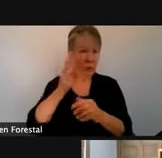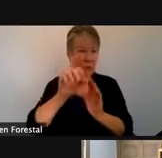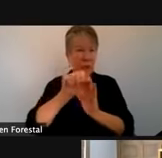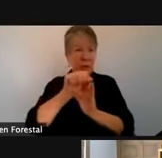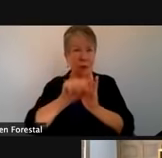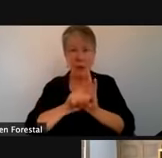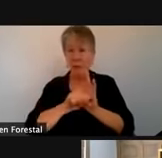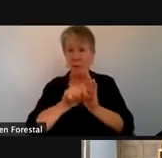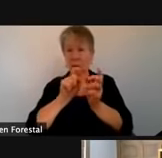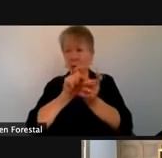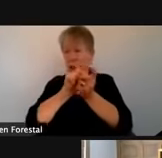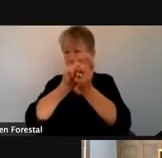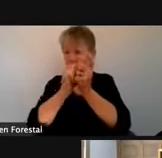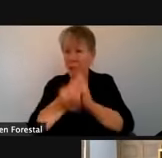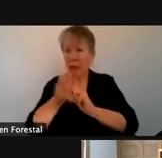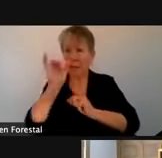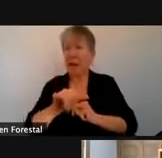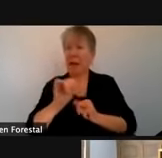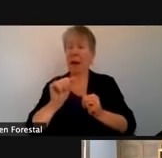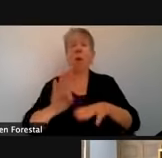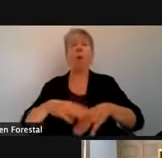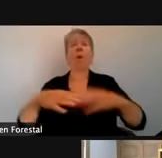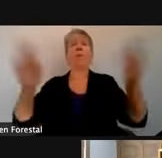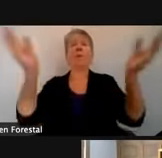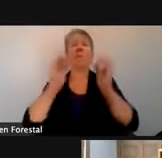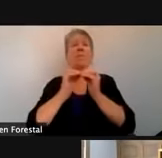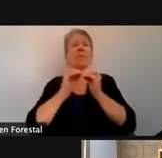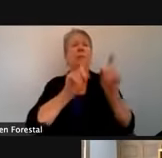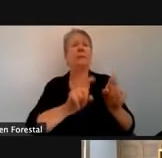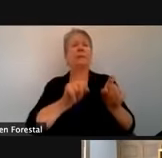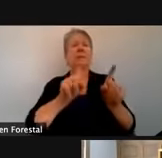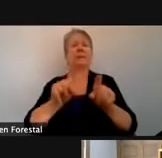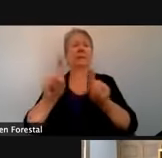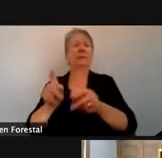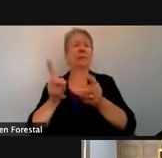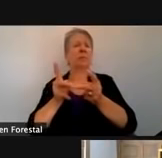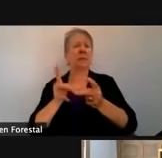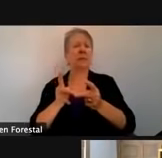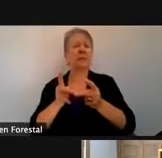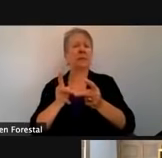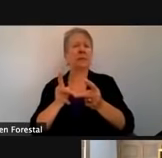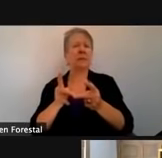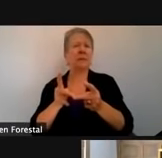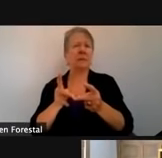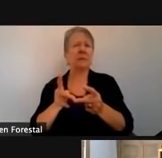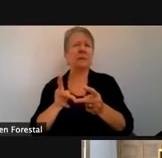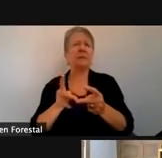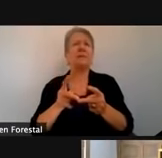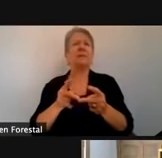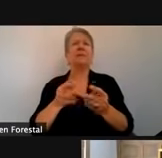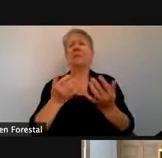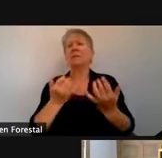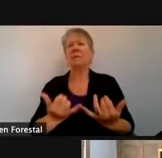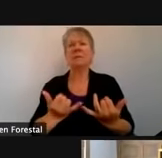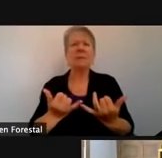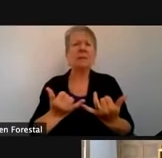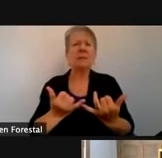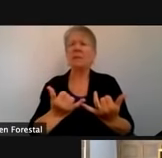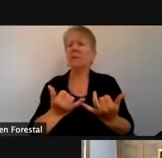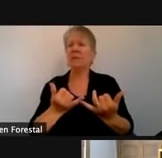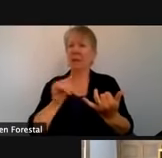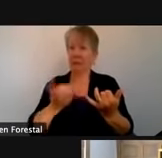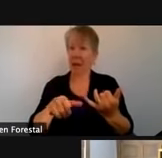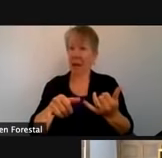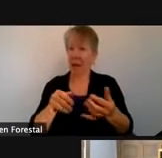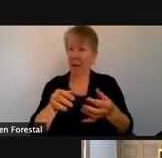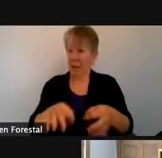some state testing sites. And then if you could just talk about the importance of testing as well, more of them. I know that there are some, but more of them.